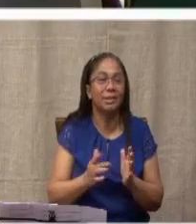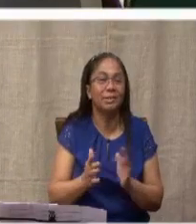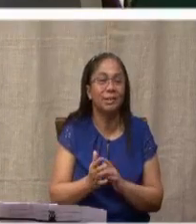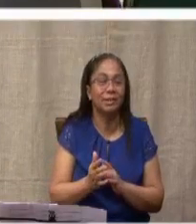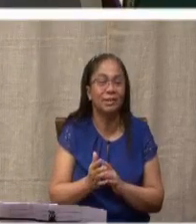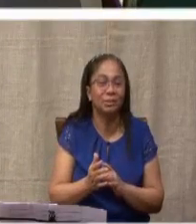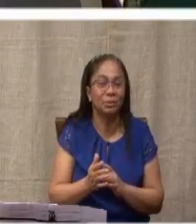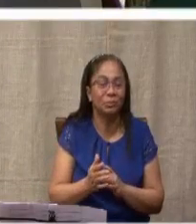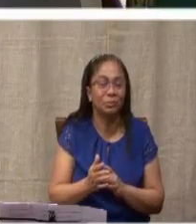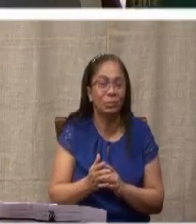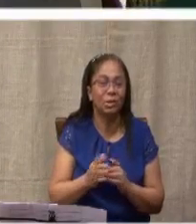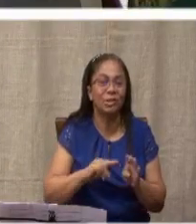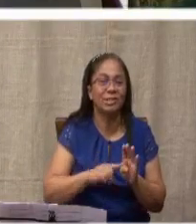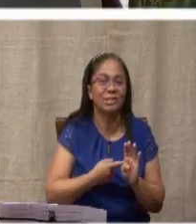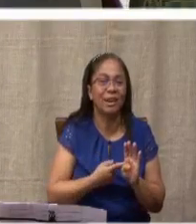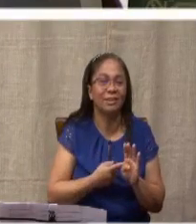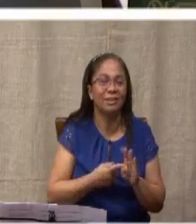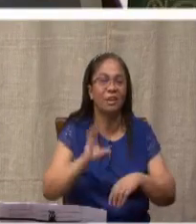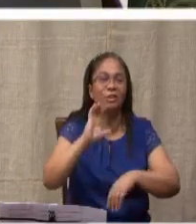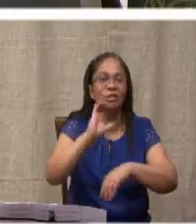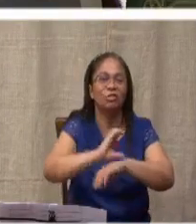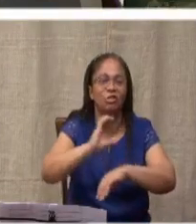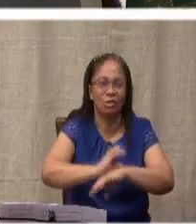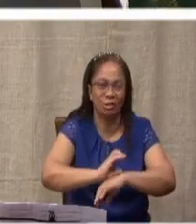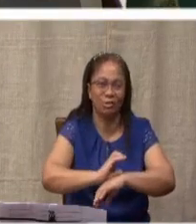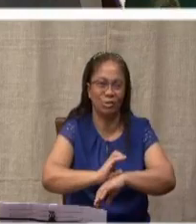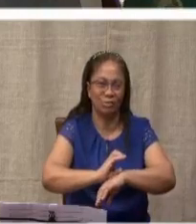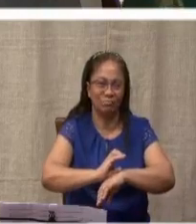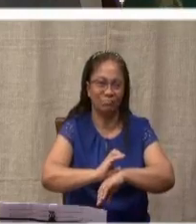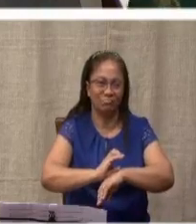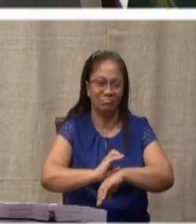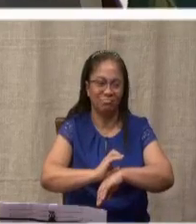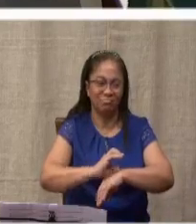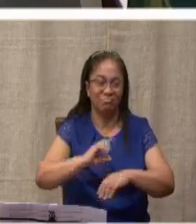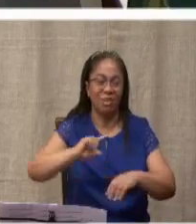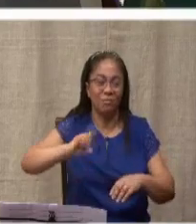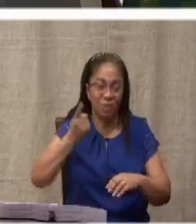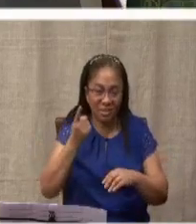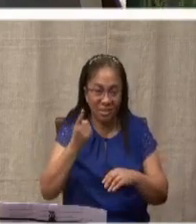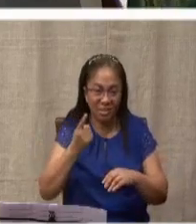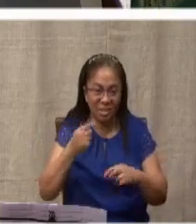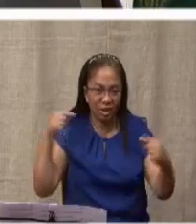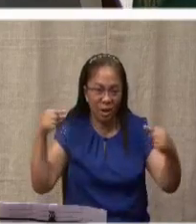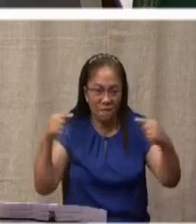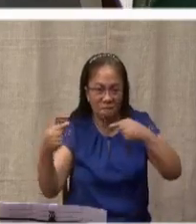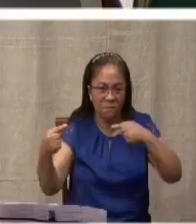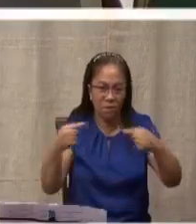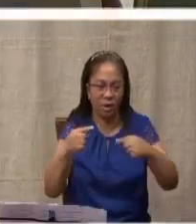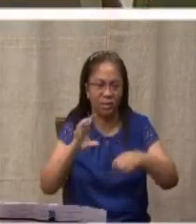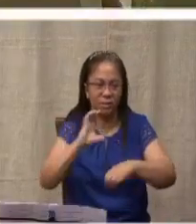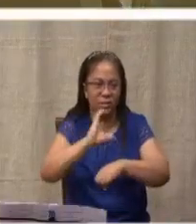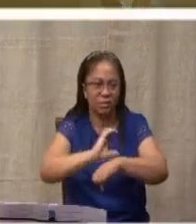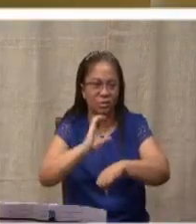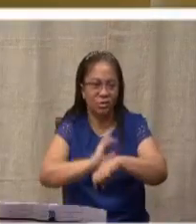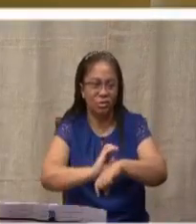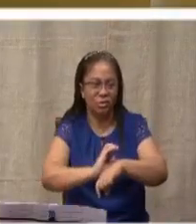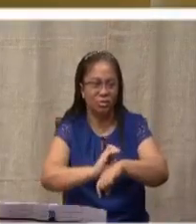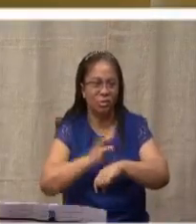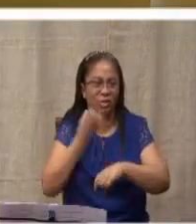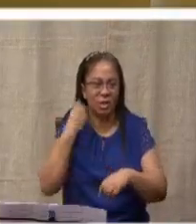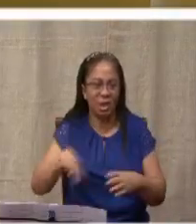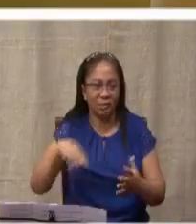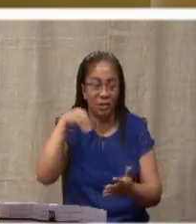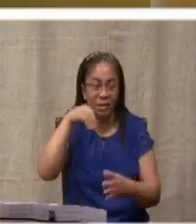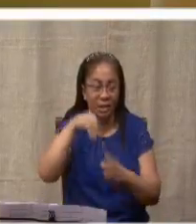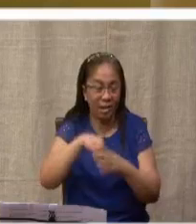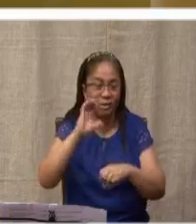right in the synagogue in the church itself so first he tackled the devils in the church hmm oh